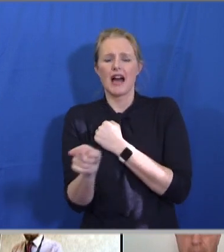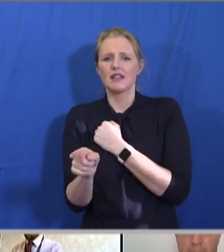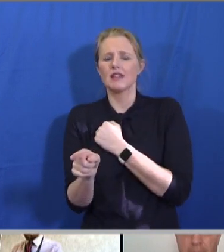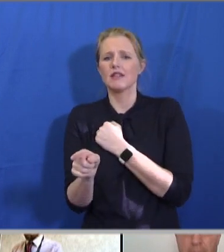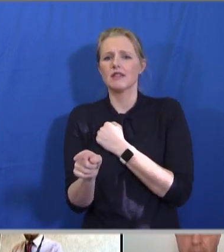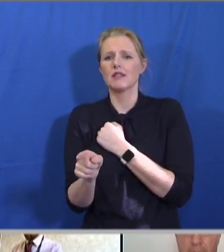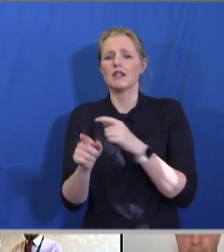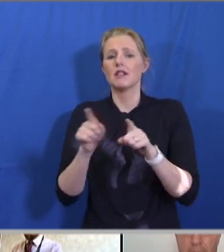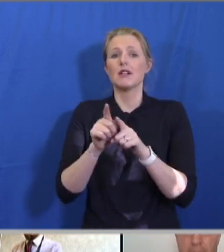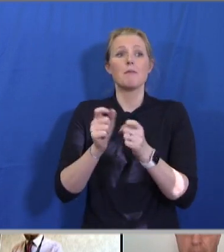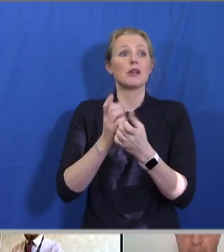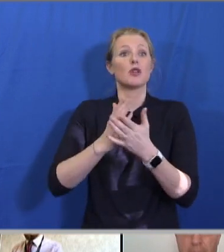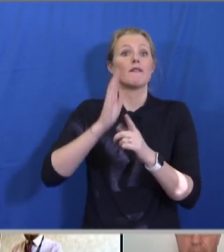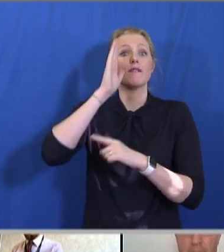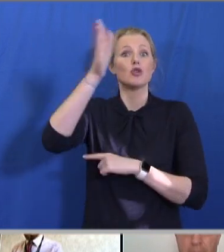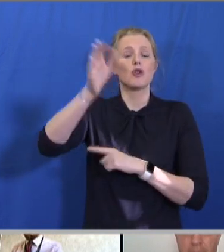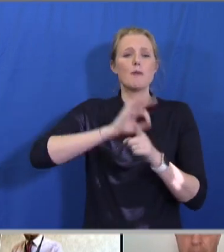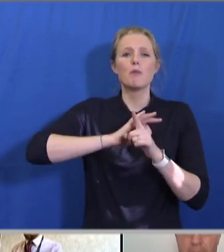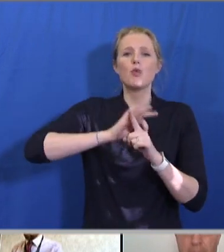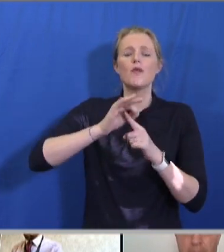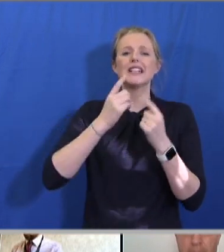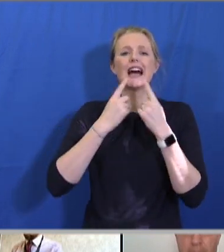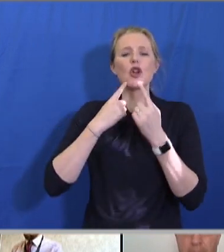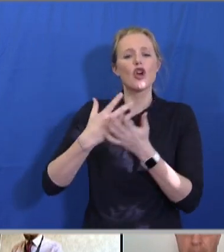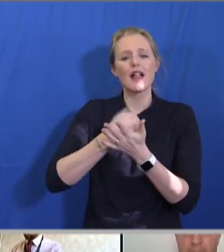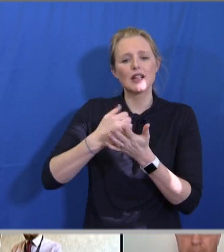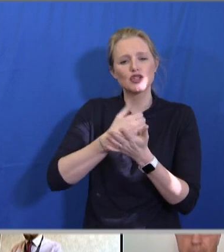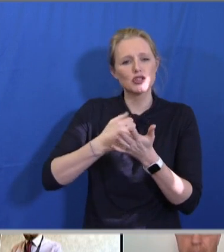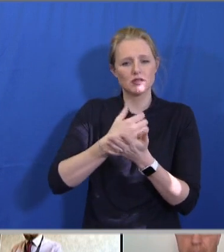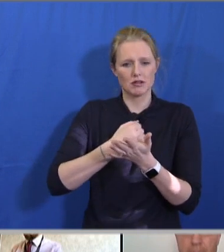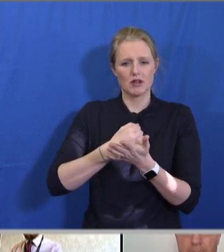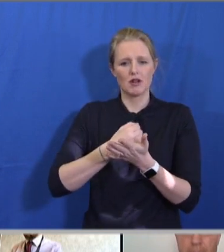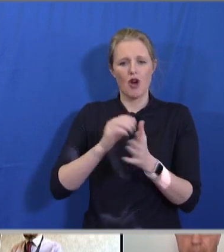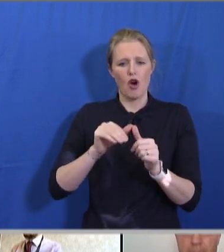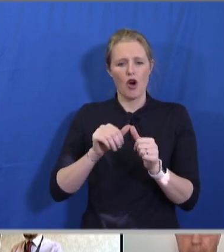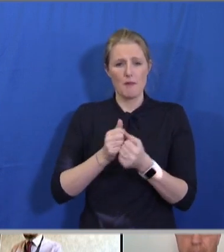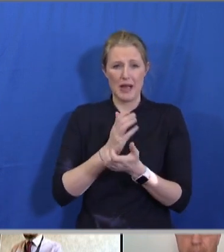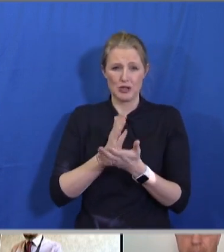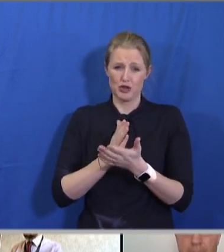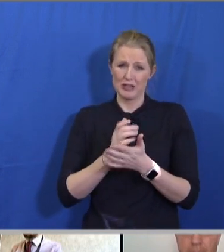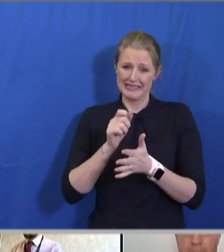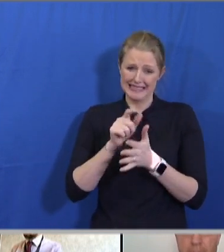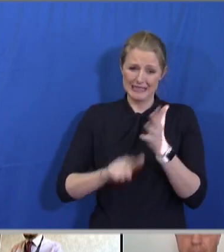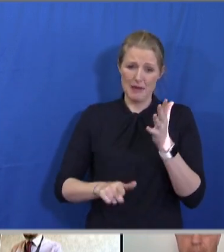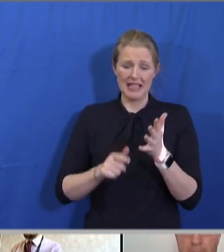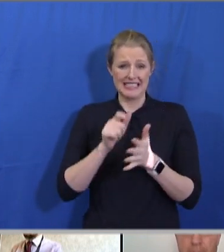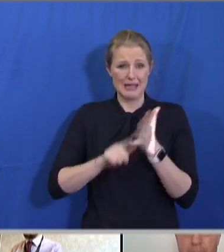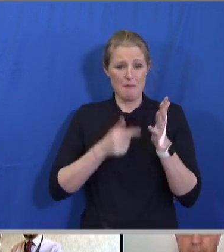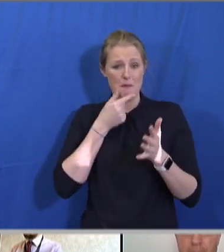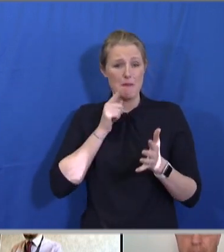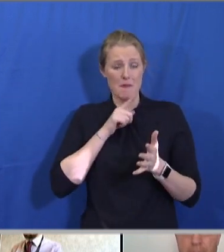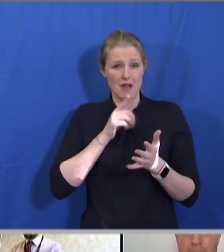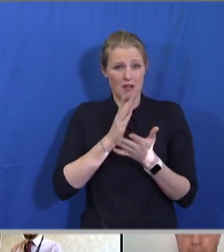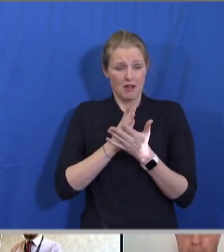improve data collection and analysis regarding disability and disabled people